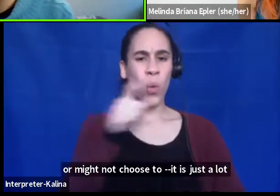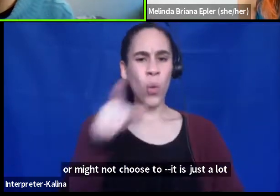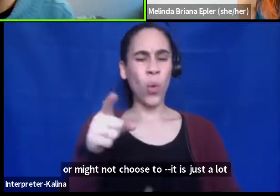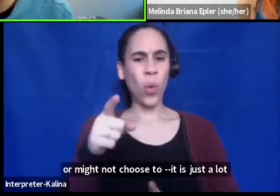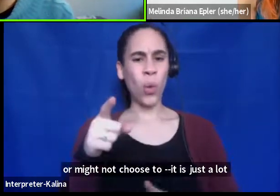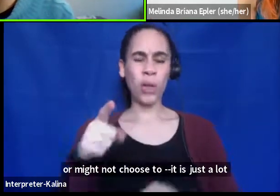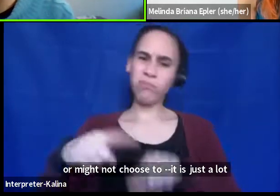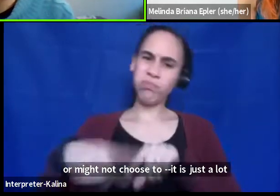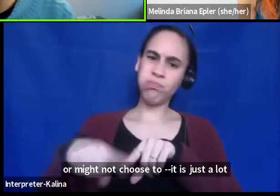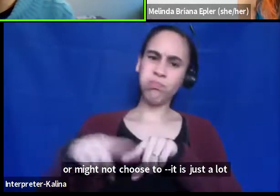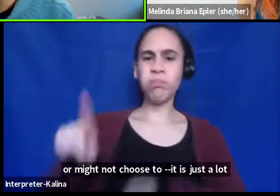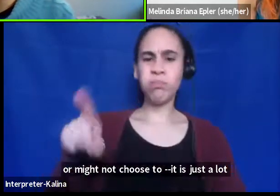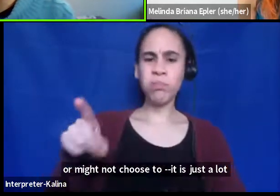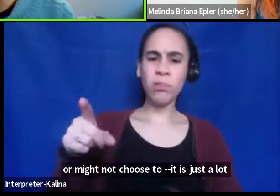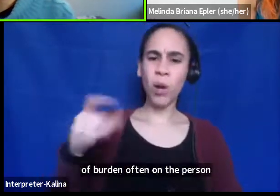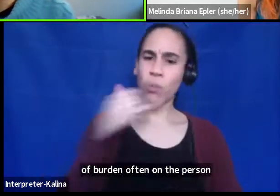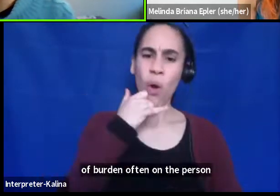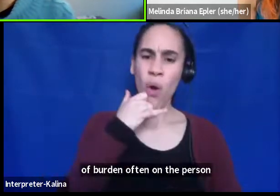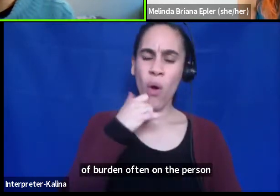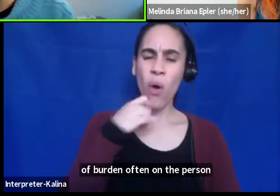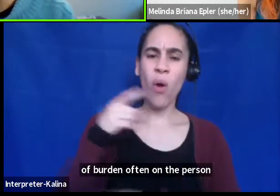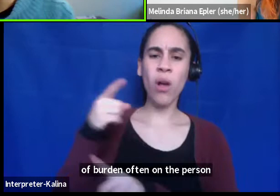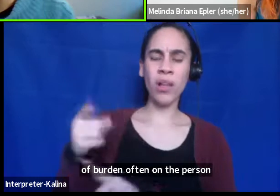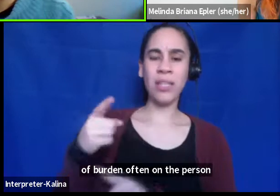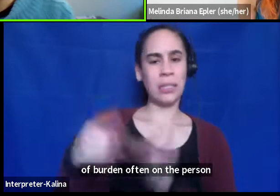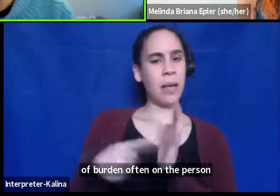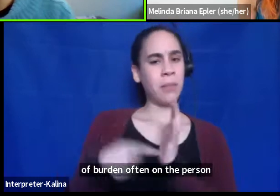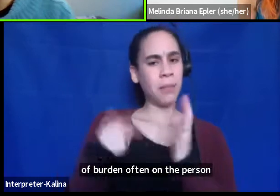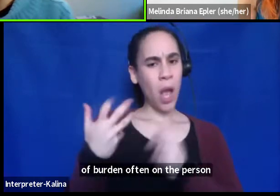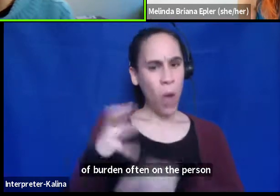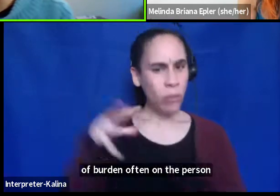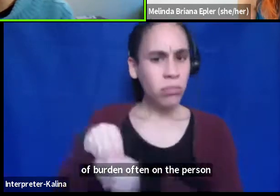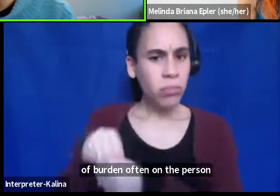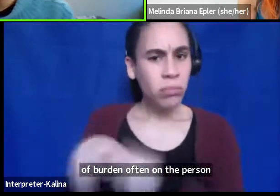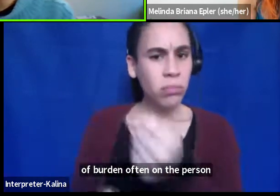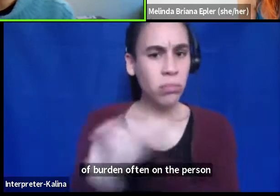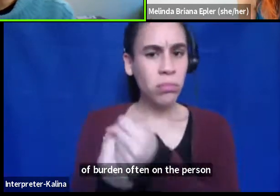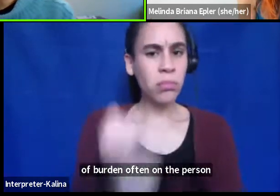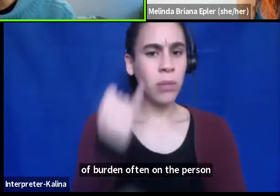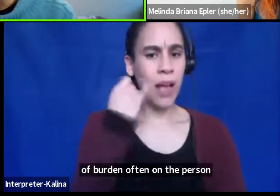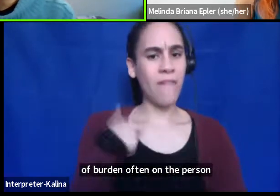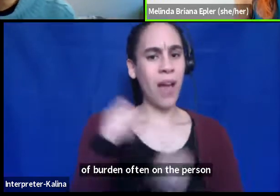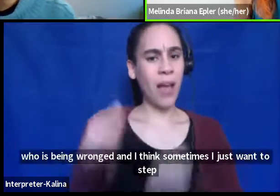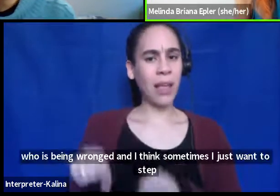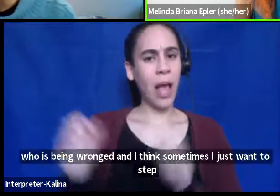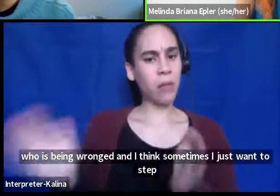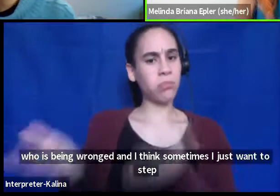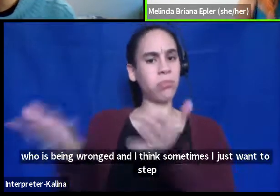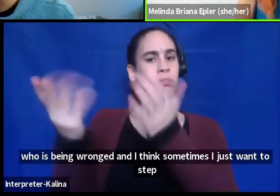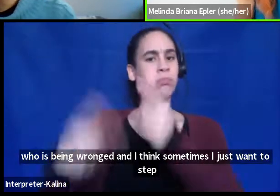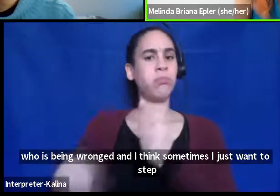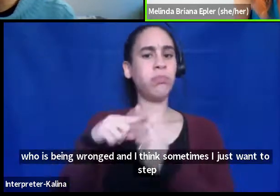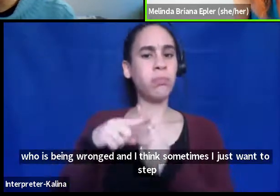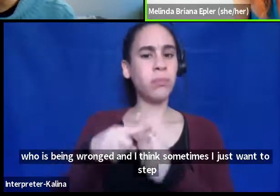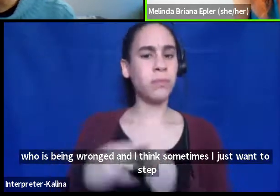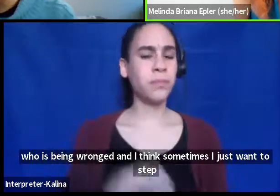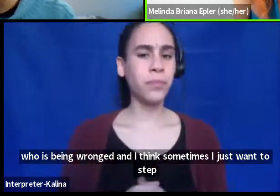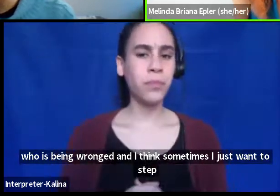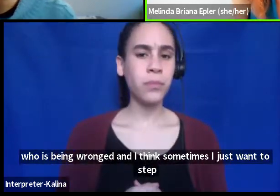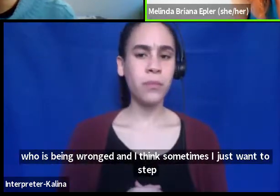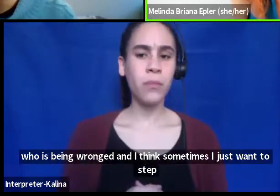I think sometimes I just want to, like, step in and support when and if I can. Yeah.